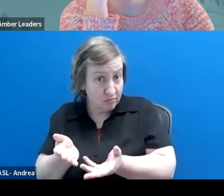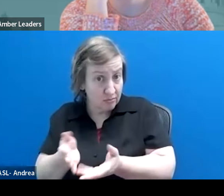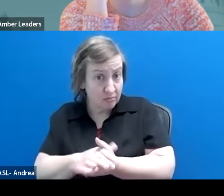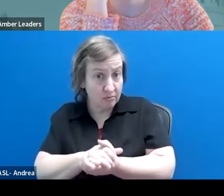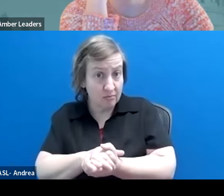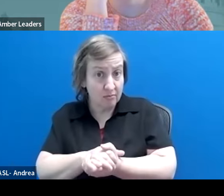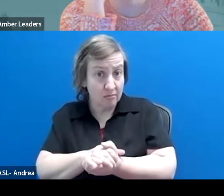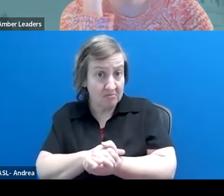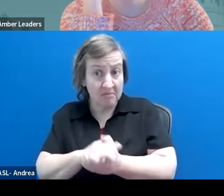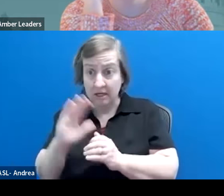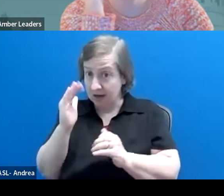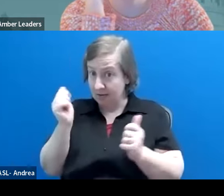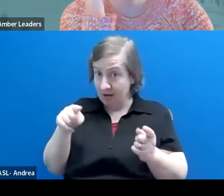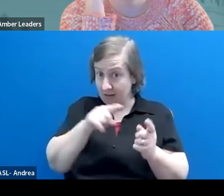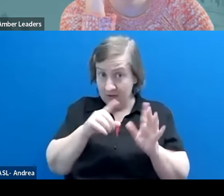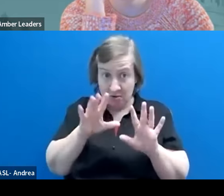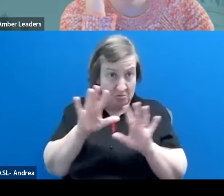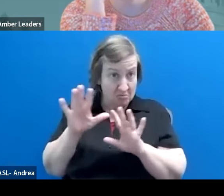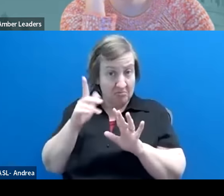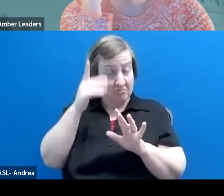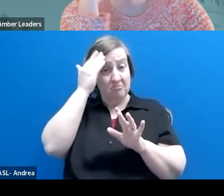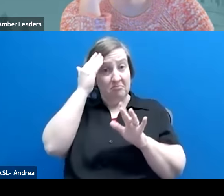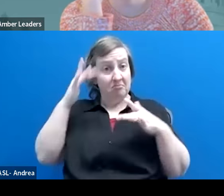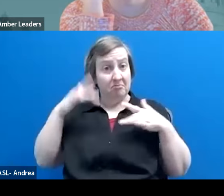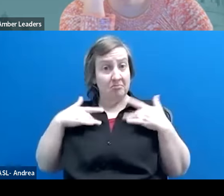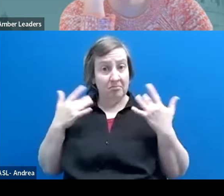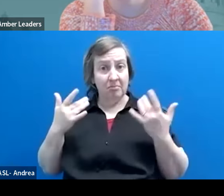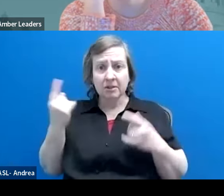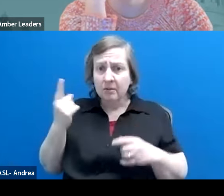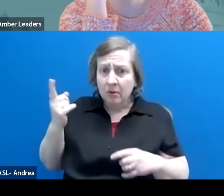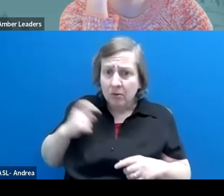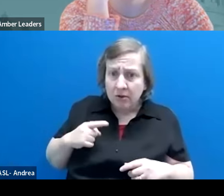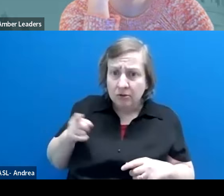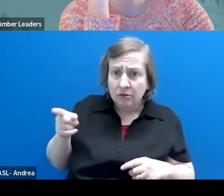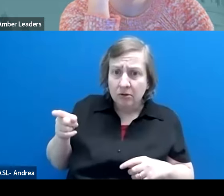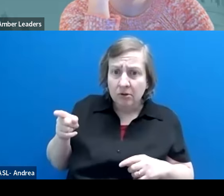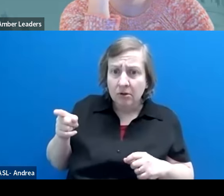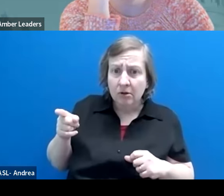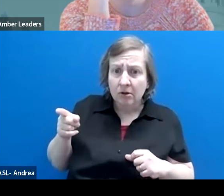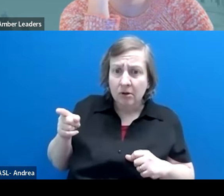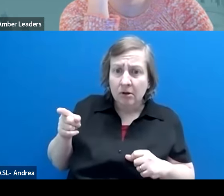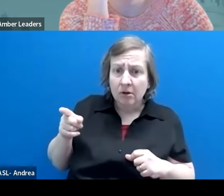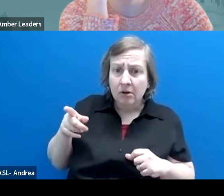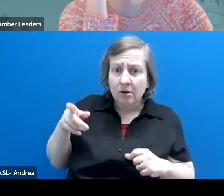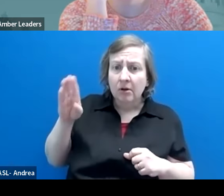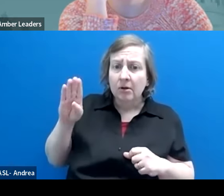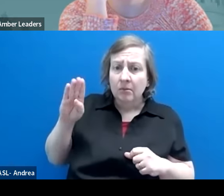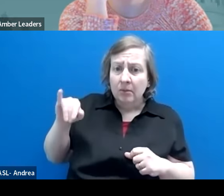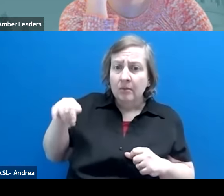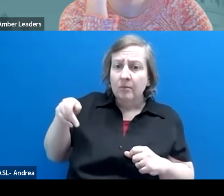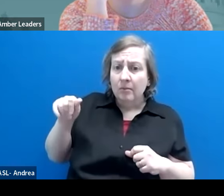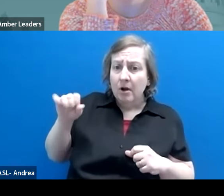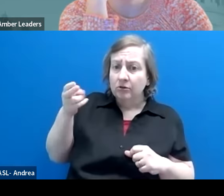Okay, looks like you've all been pretty brought up to speed. Oh, Bipasha, did you have a question? Yeah, I understand the